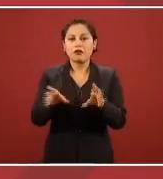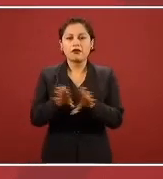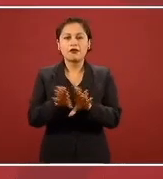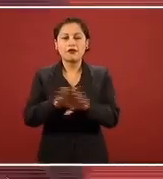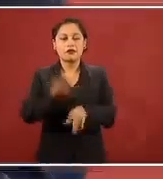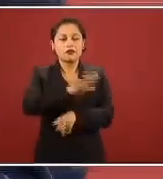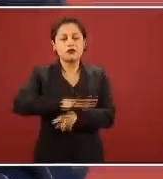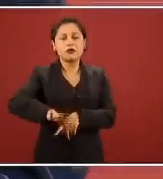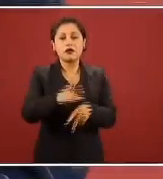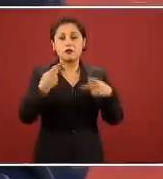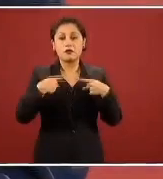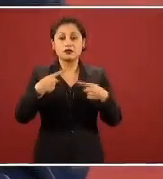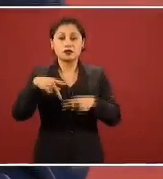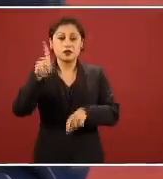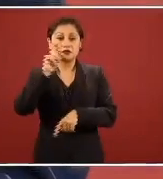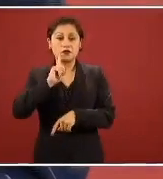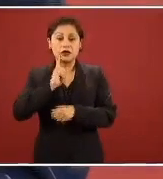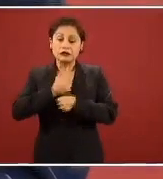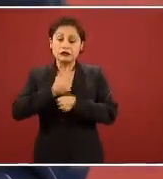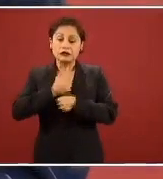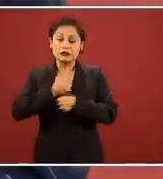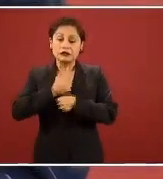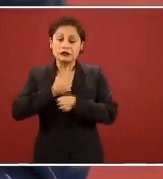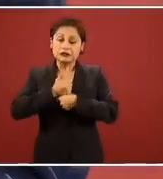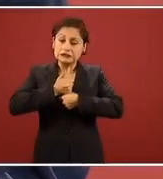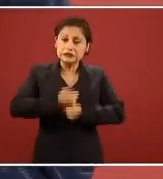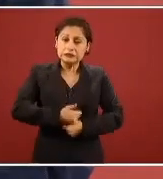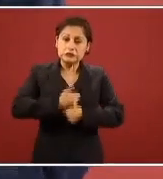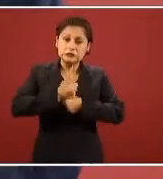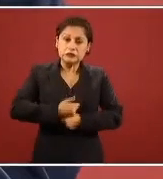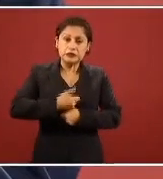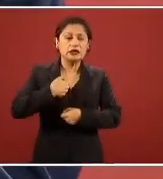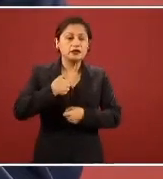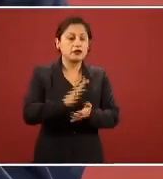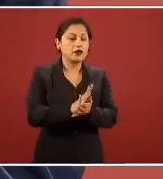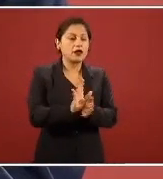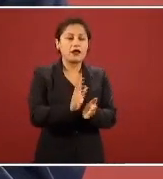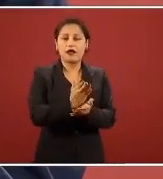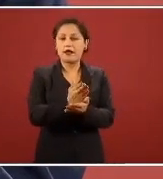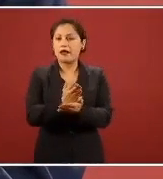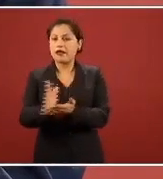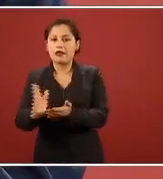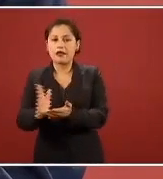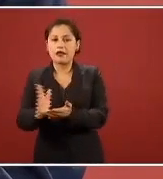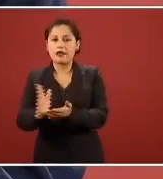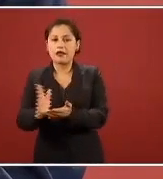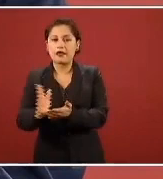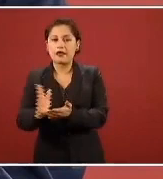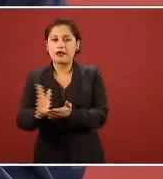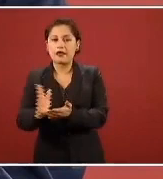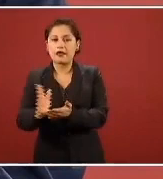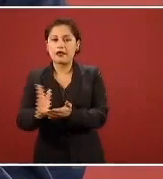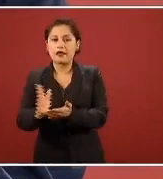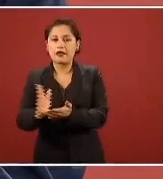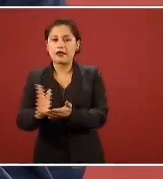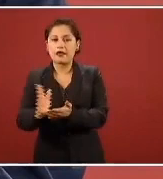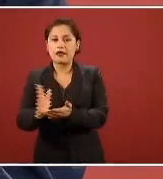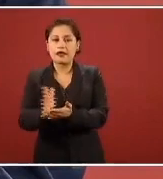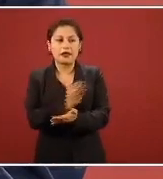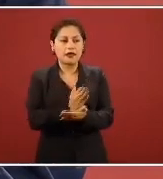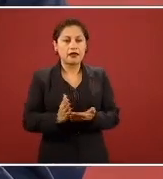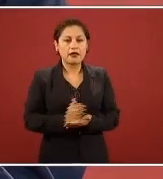este caso, las mujeres, of the people, in this case women. Yo soy un transformador. I am a